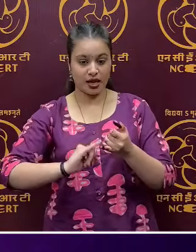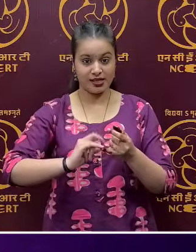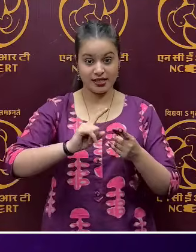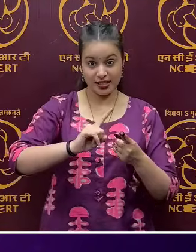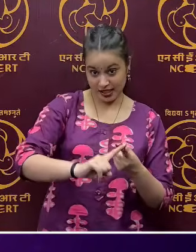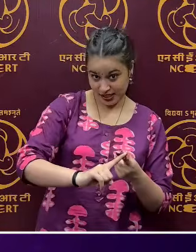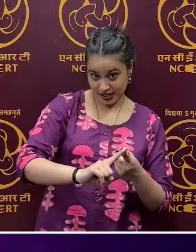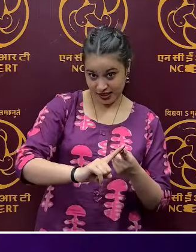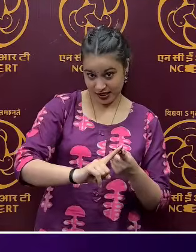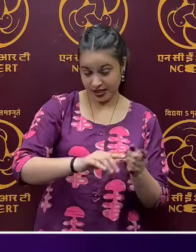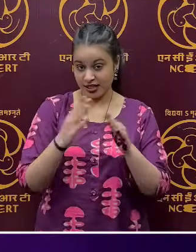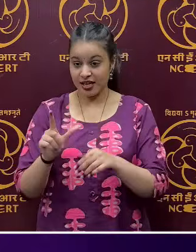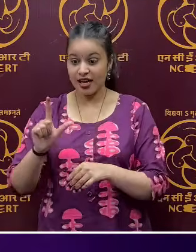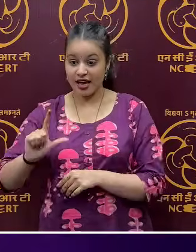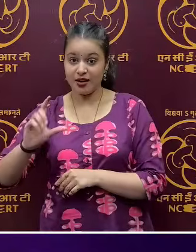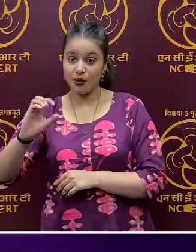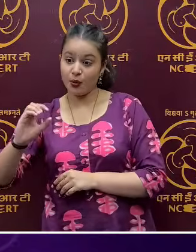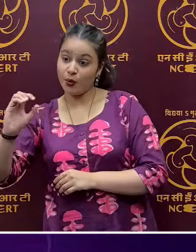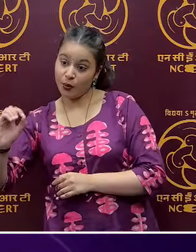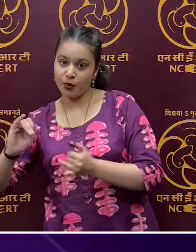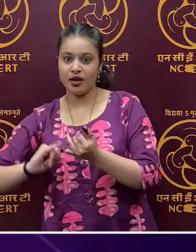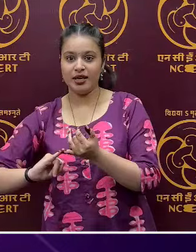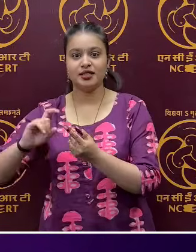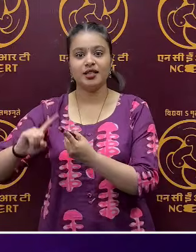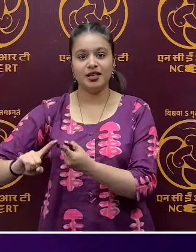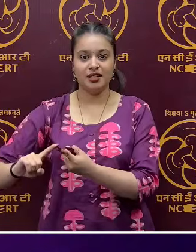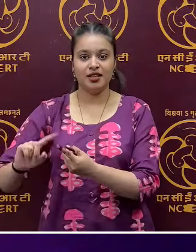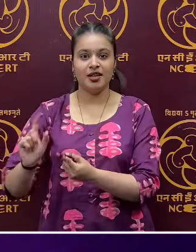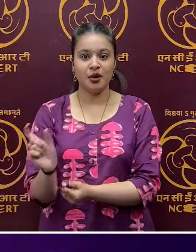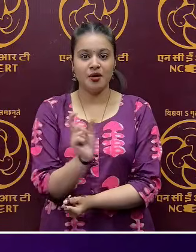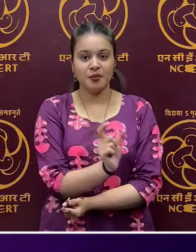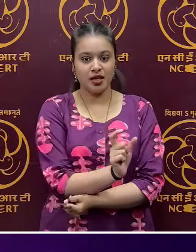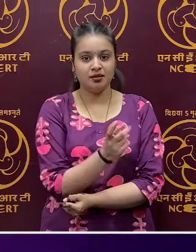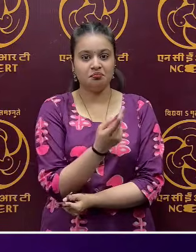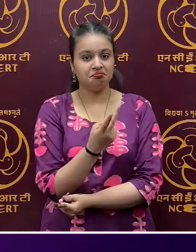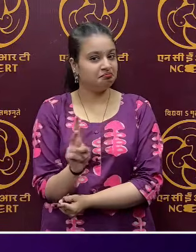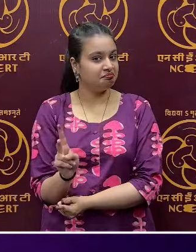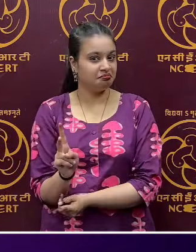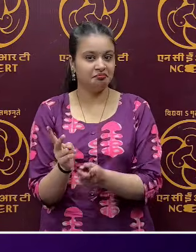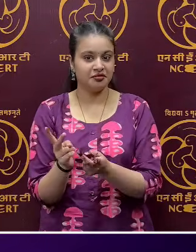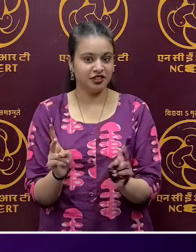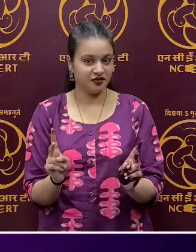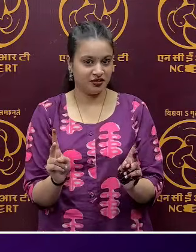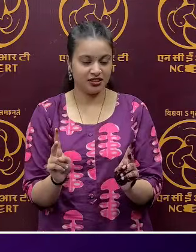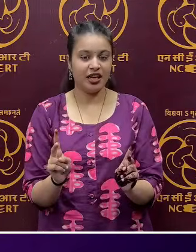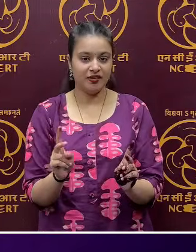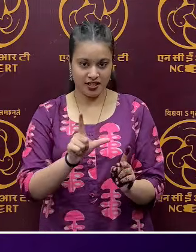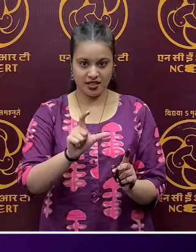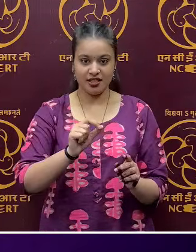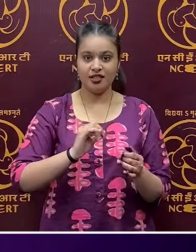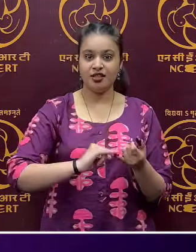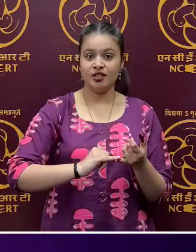and L-O-O-S-E, L-O-O-S-E. Yes. Okay. So lose